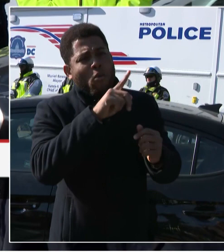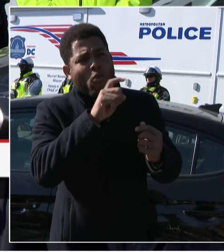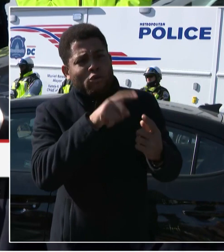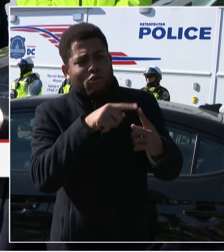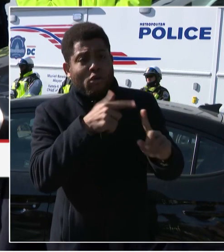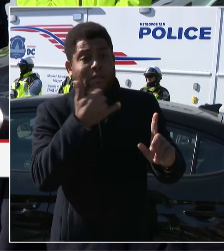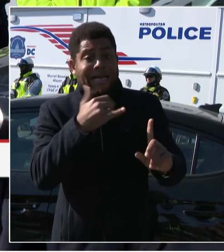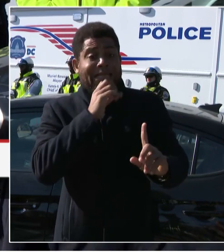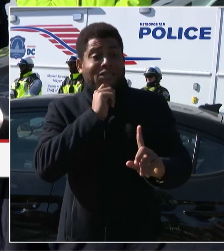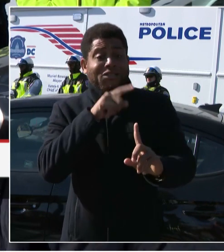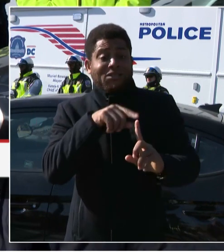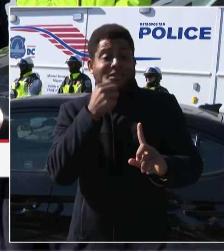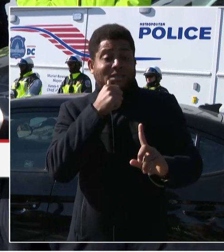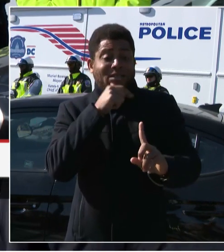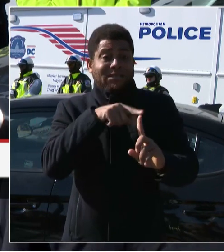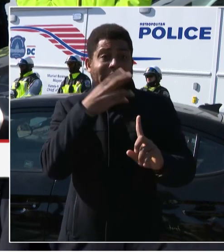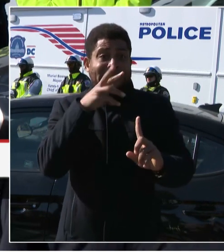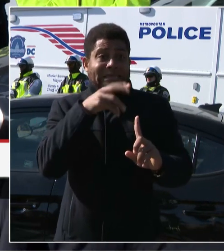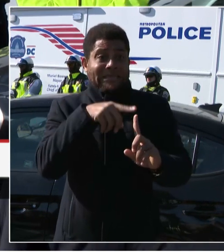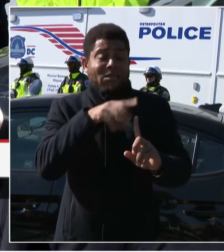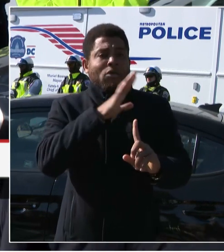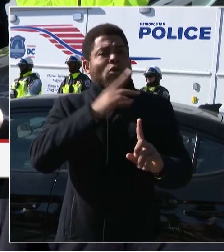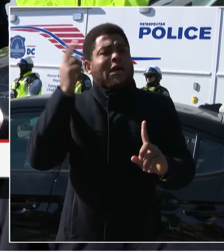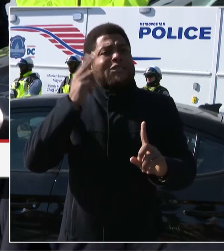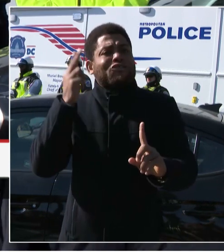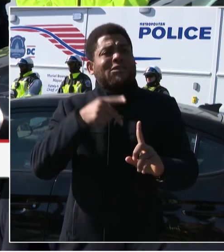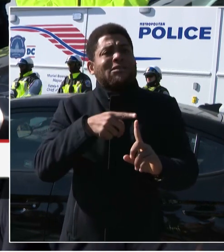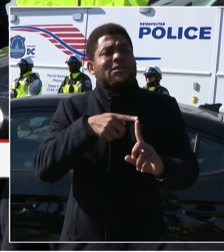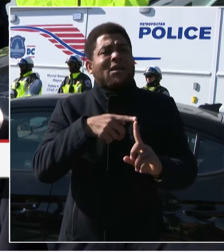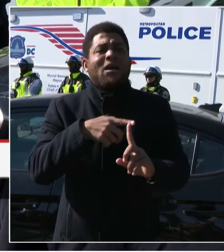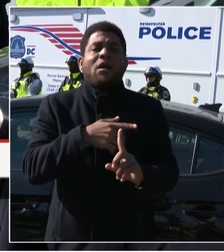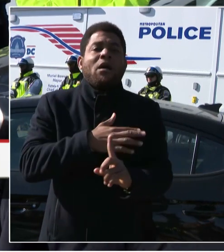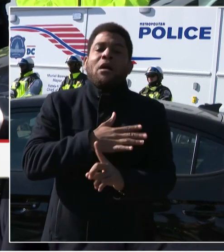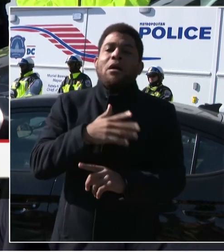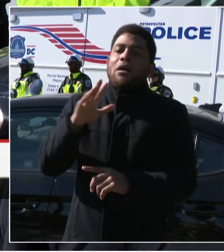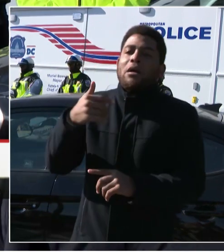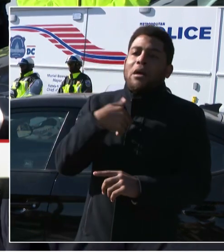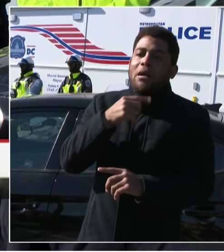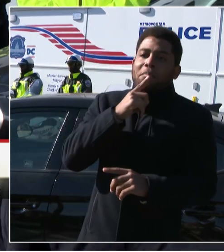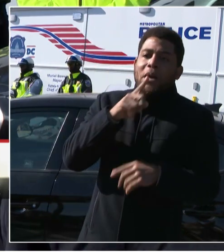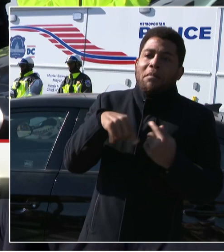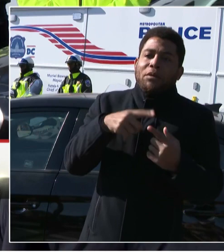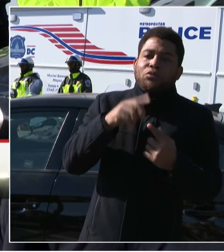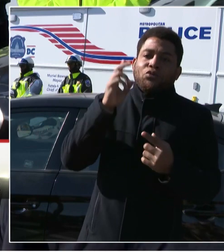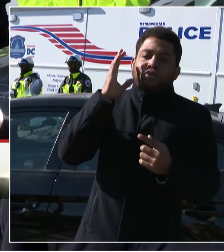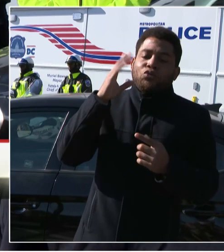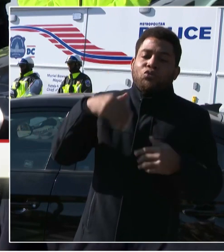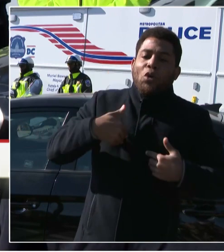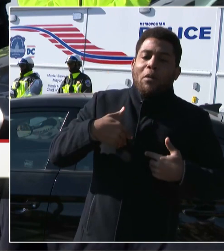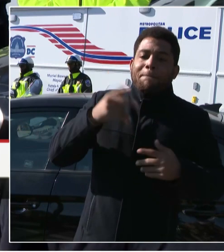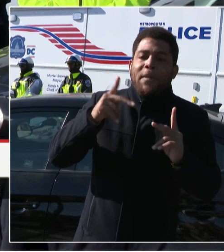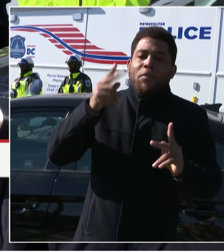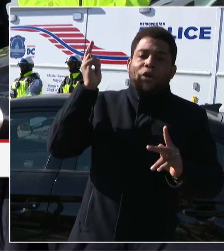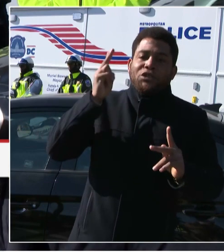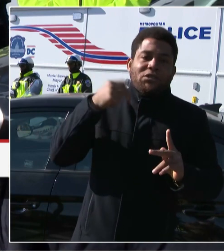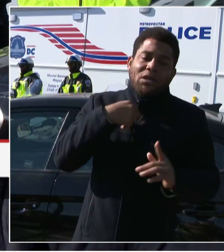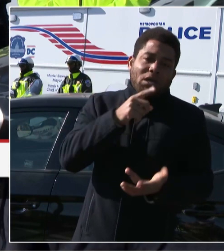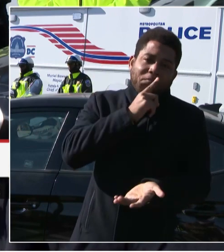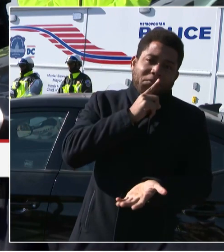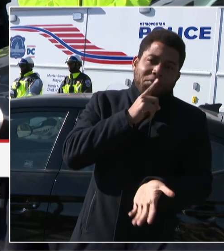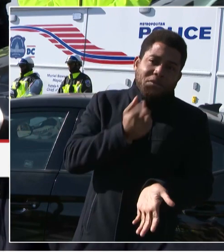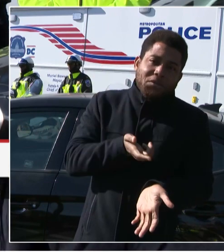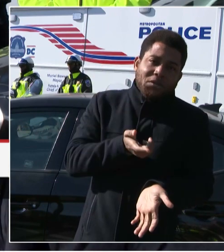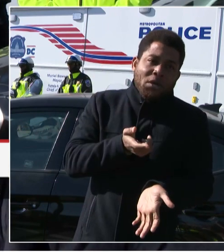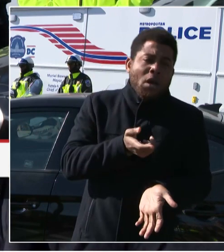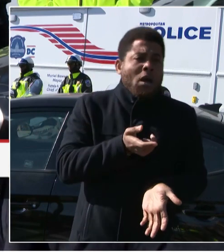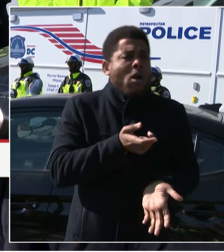talk about juvenile histories. You know that. Well, you know that the law doesn't permit me to do that. I just wanted you to clarify because of of what you've